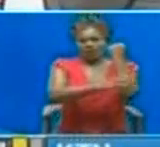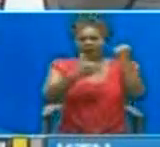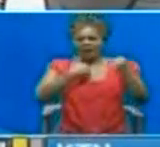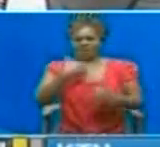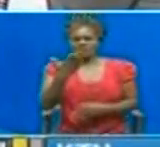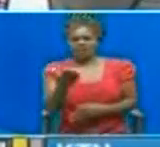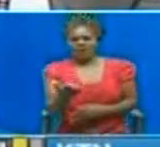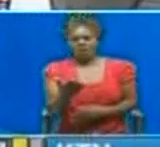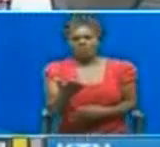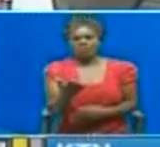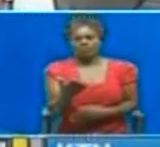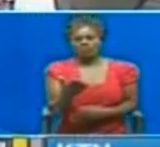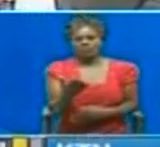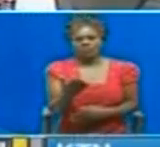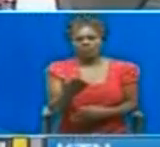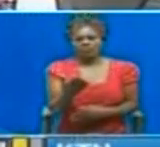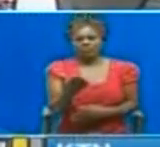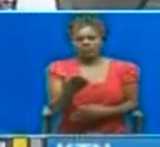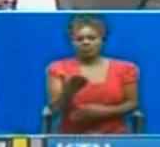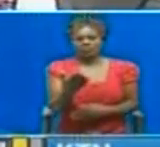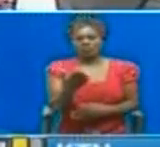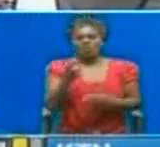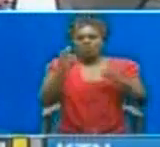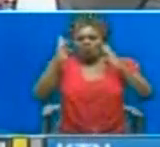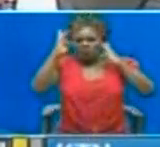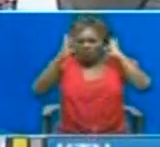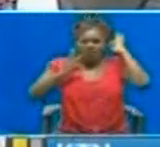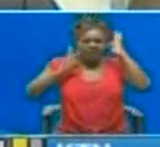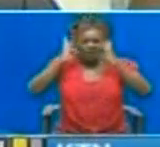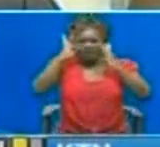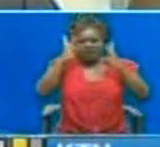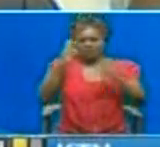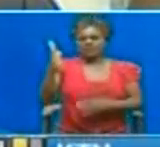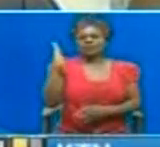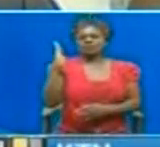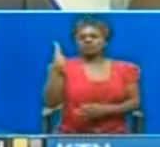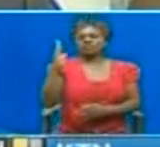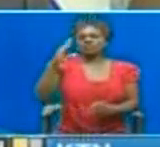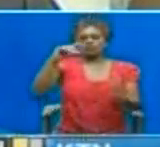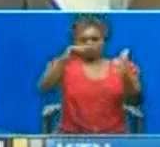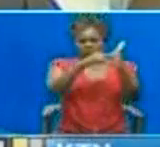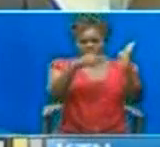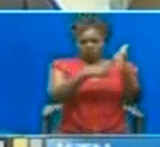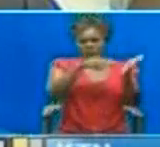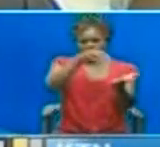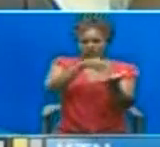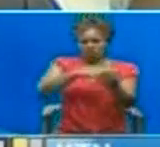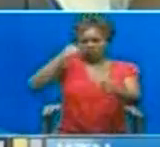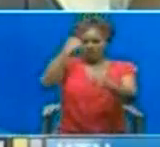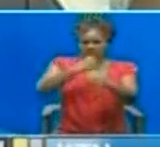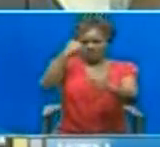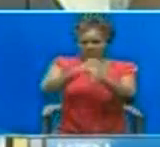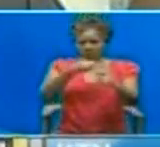now. The unrest, the security matters, the labor